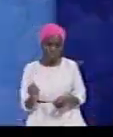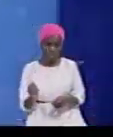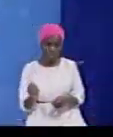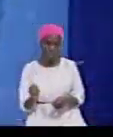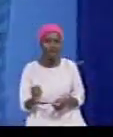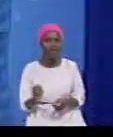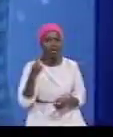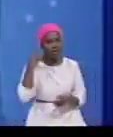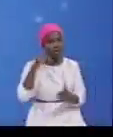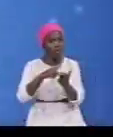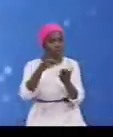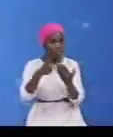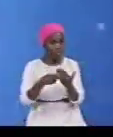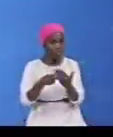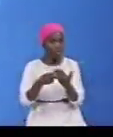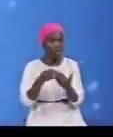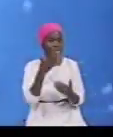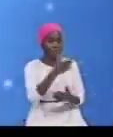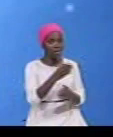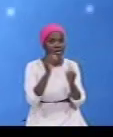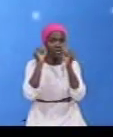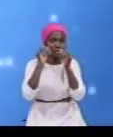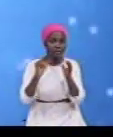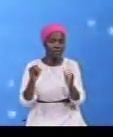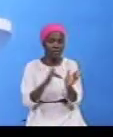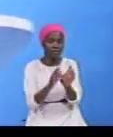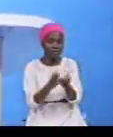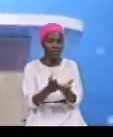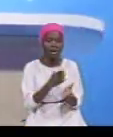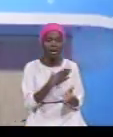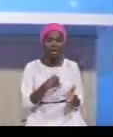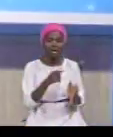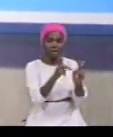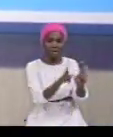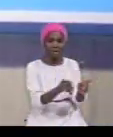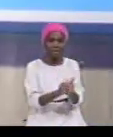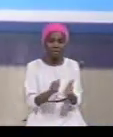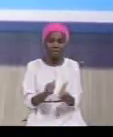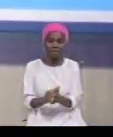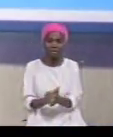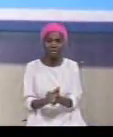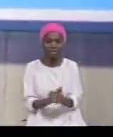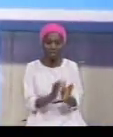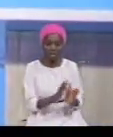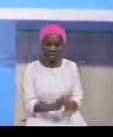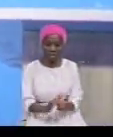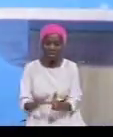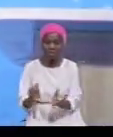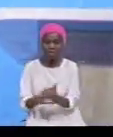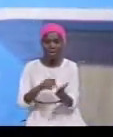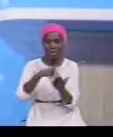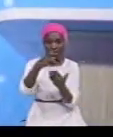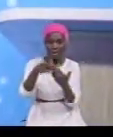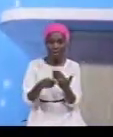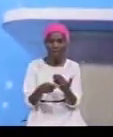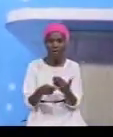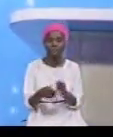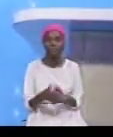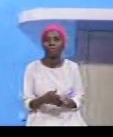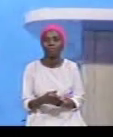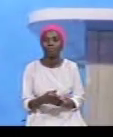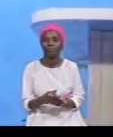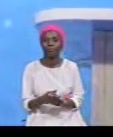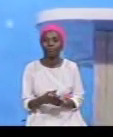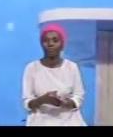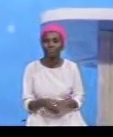Bible. And the person who had helped us in organizing that crusade major part